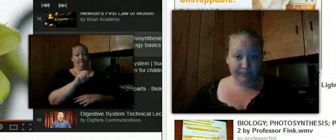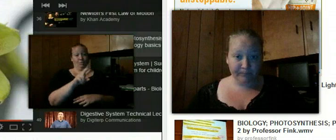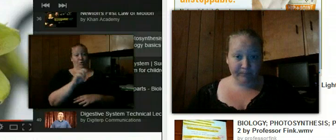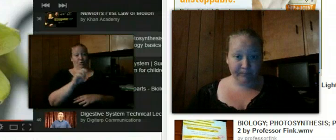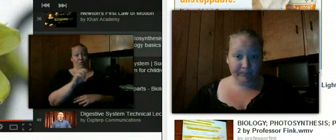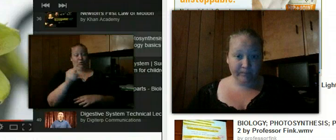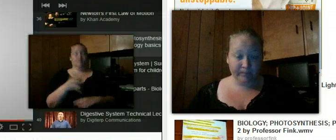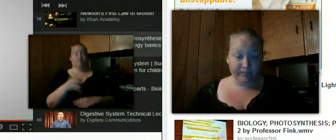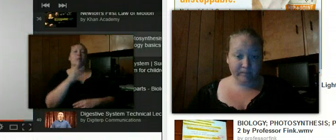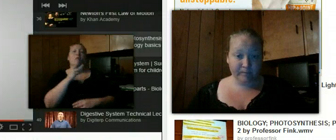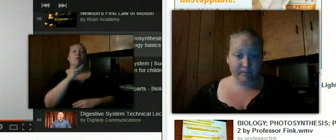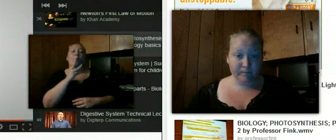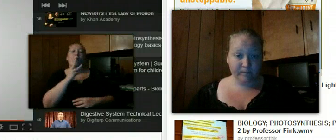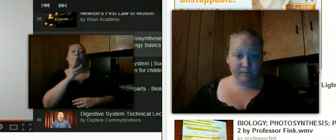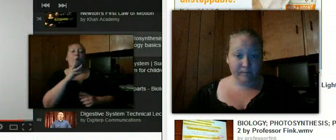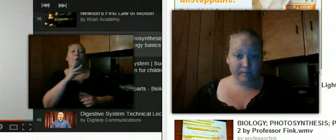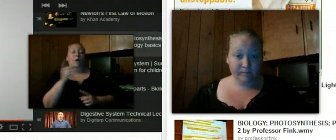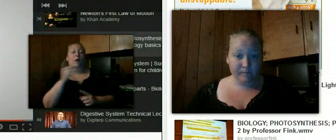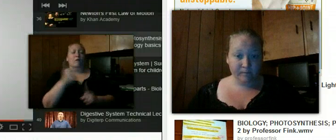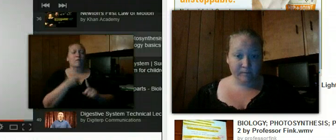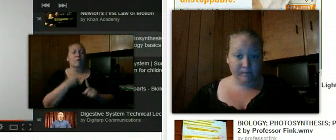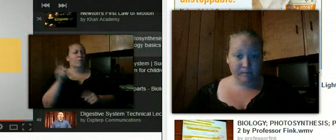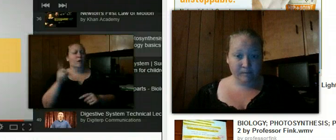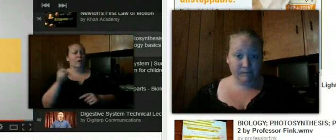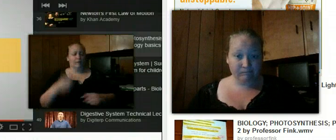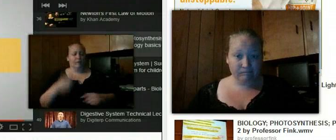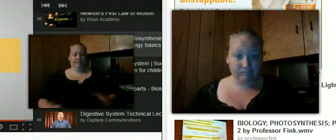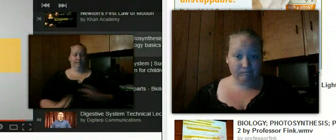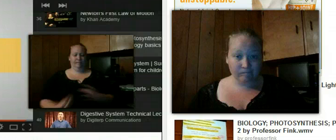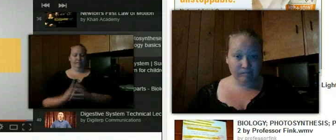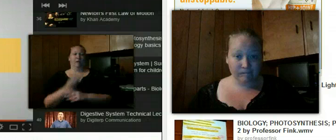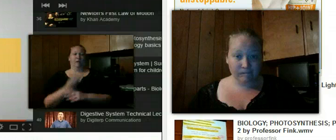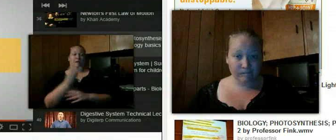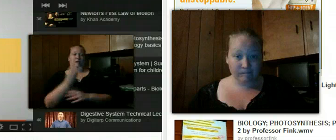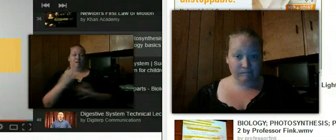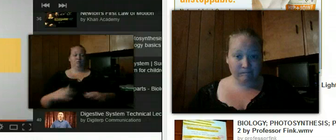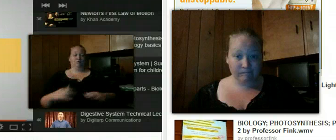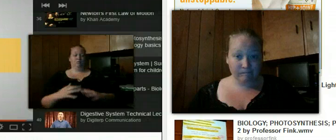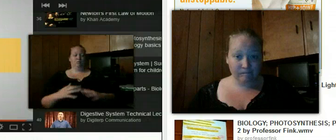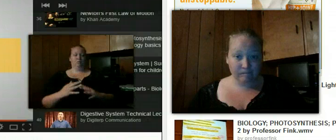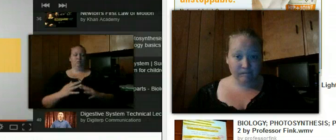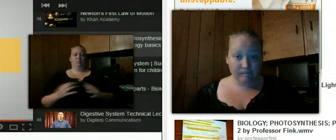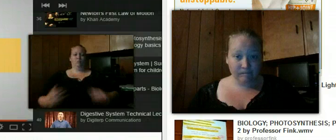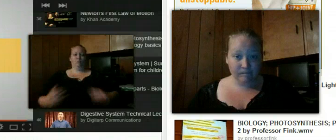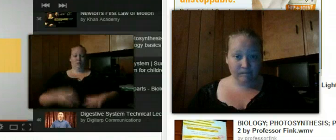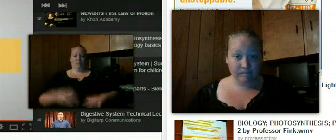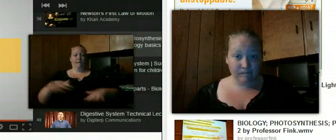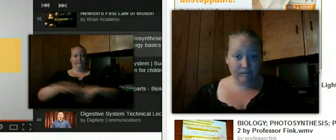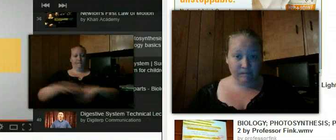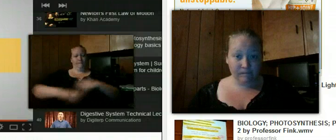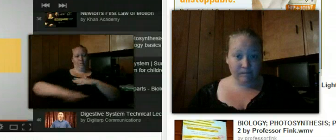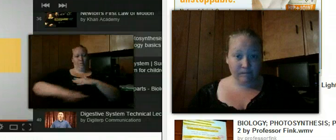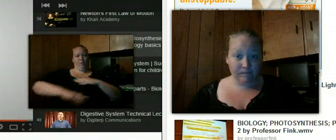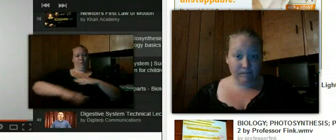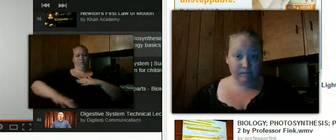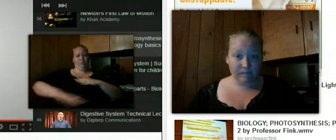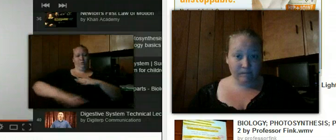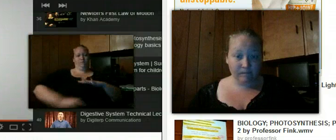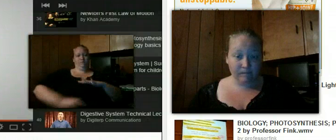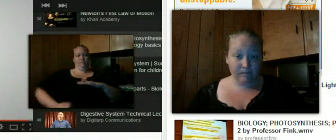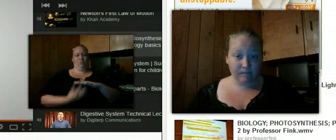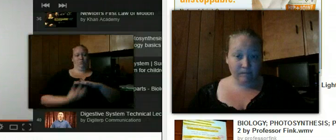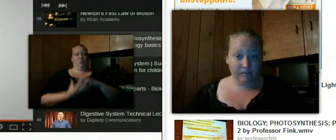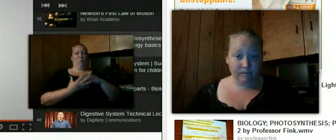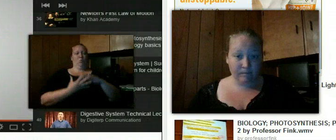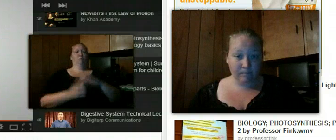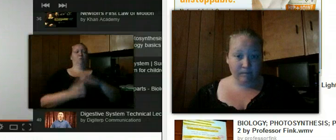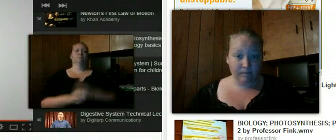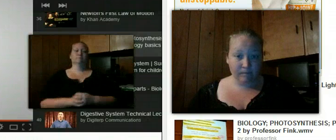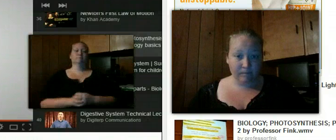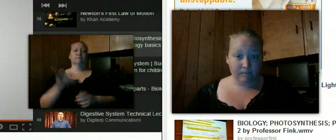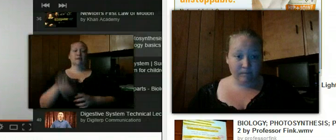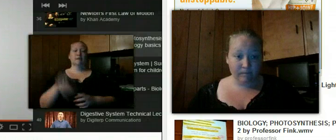the leaves and eat them. Don't forget to subscribe to our channel for more cool science